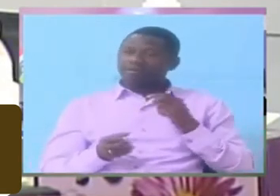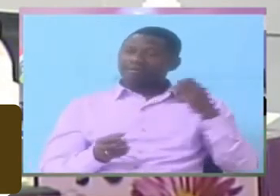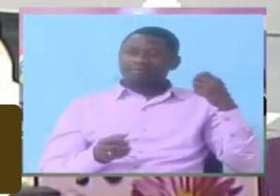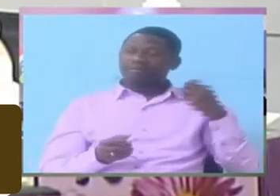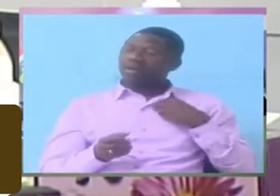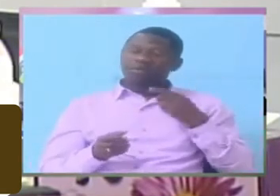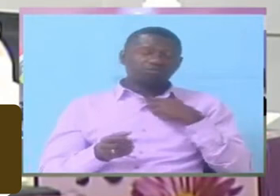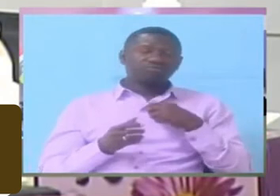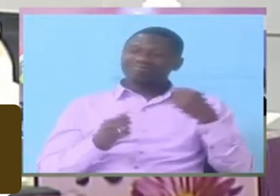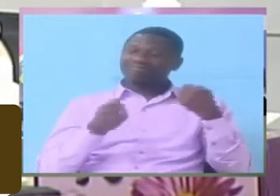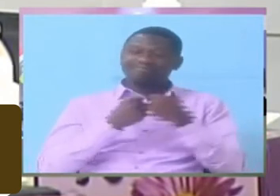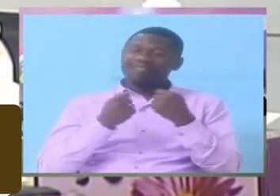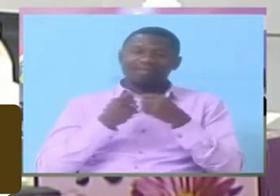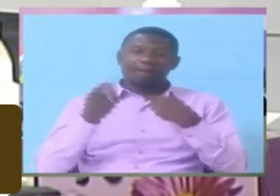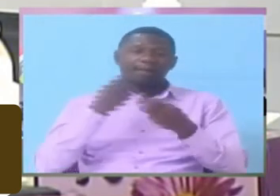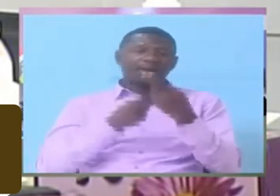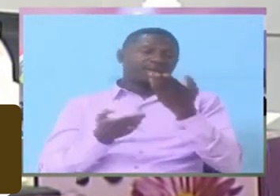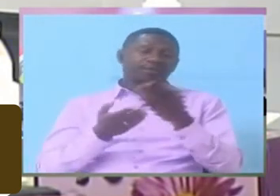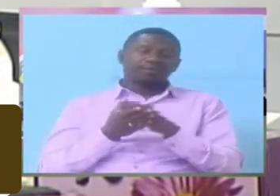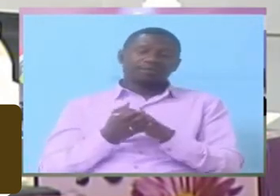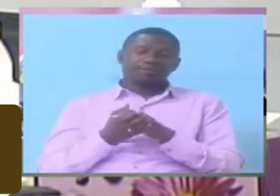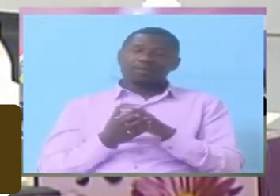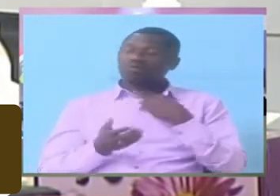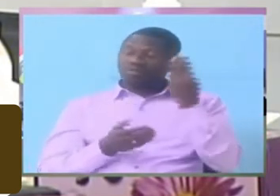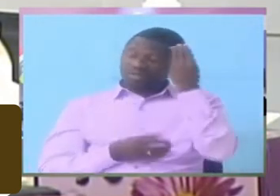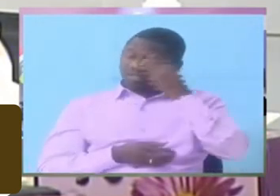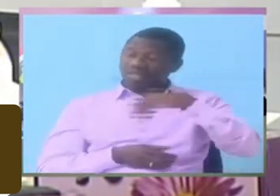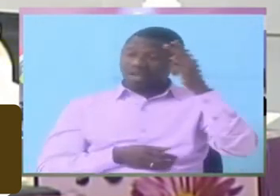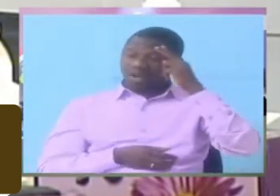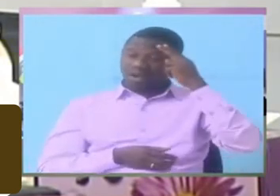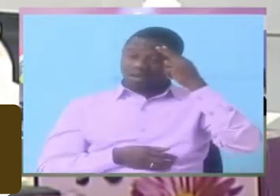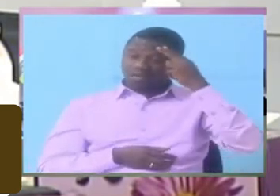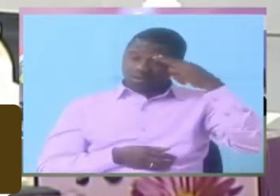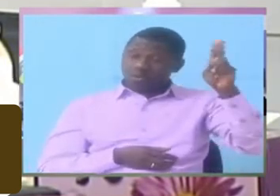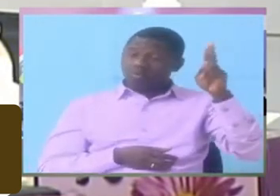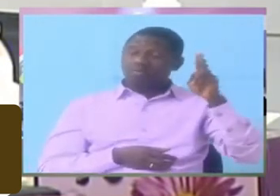I wouldn't mind going home. I wouldn't mind going home for that.